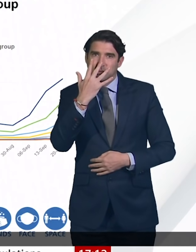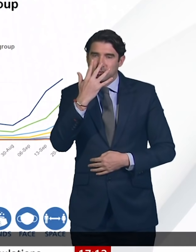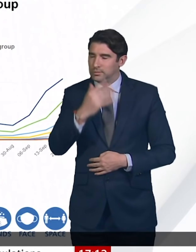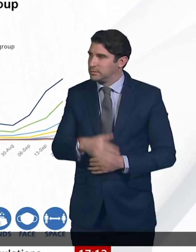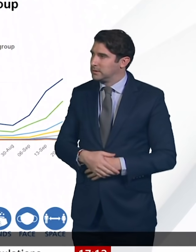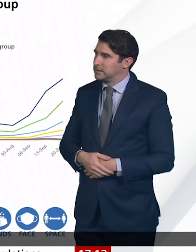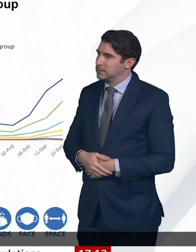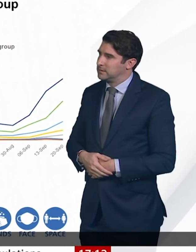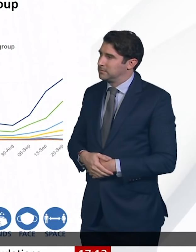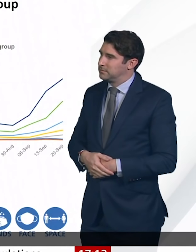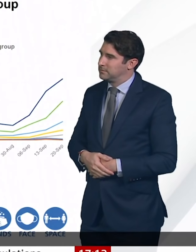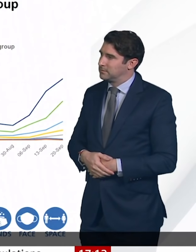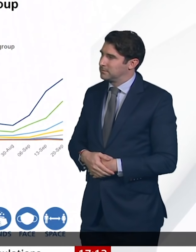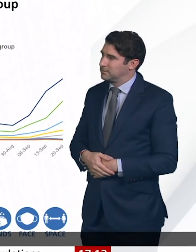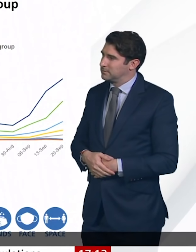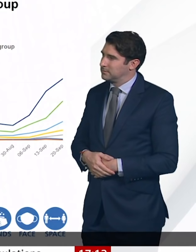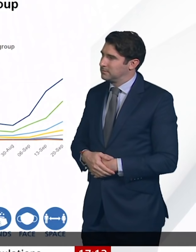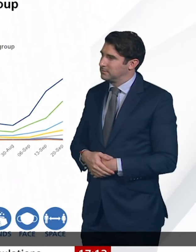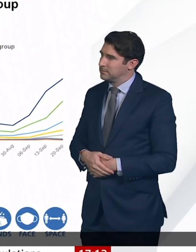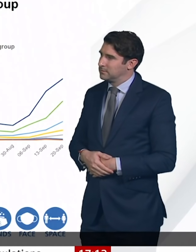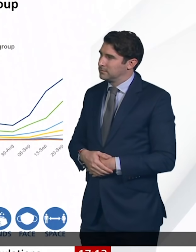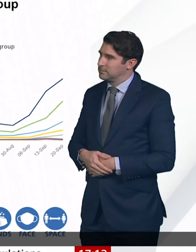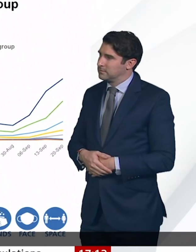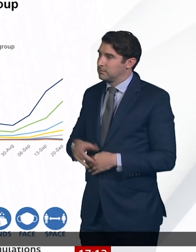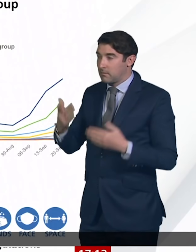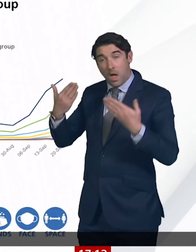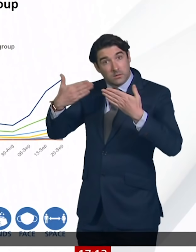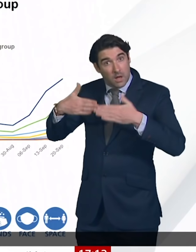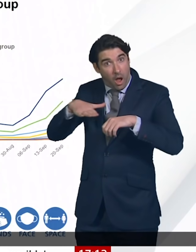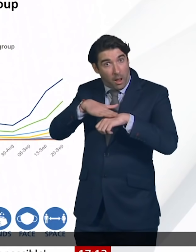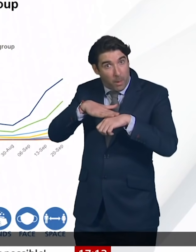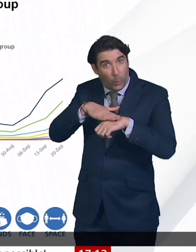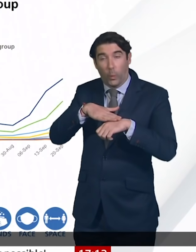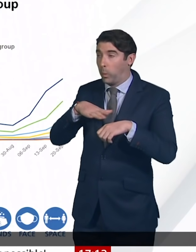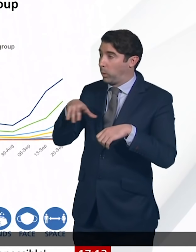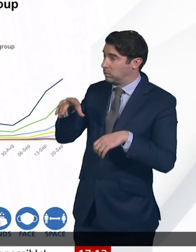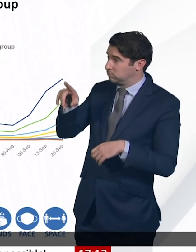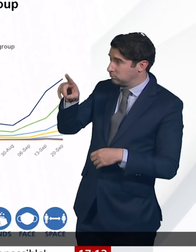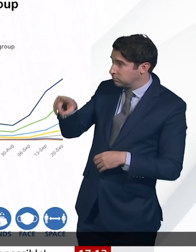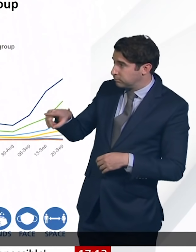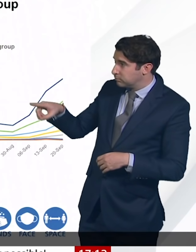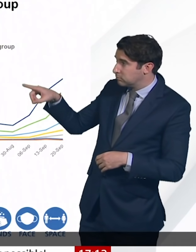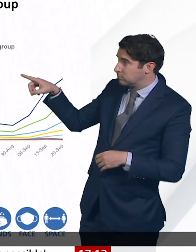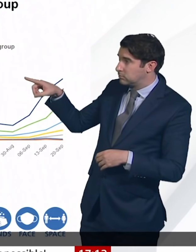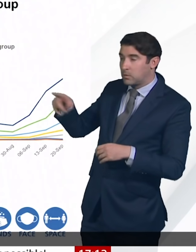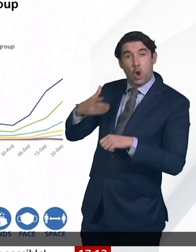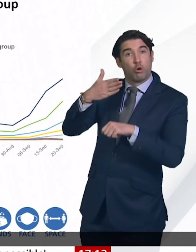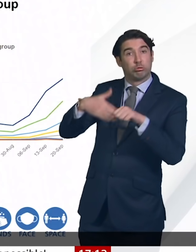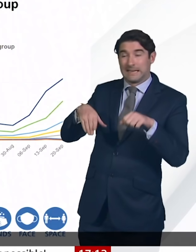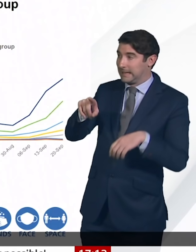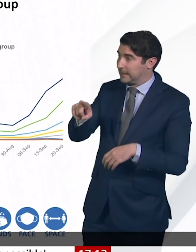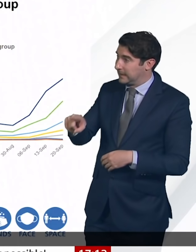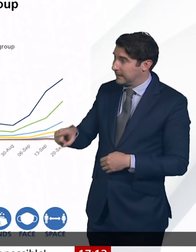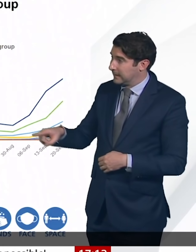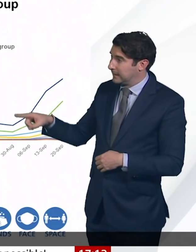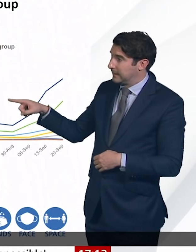top and the green line, which is the one below that, in terms of people being hospitalised, are those 85 and